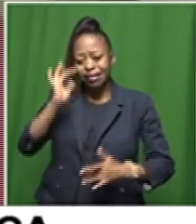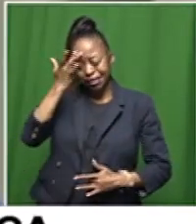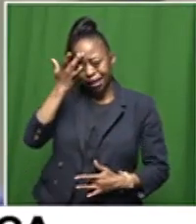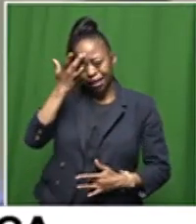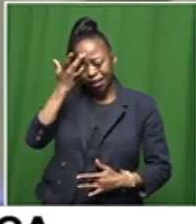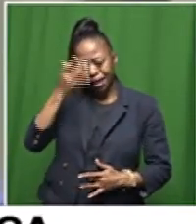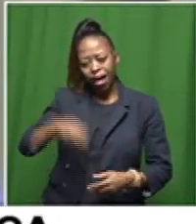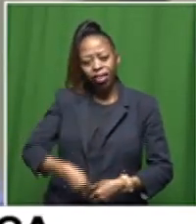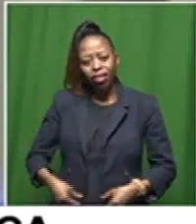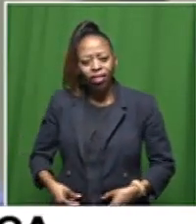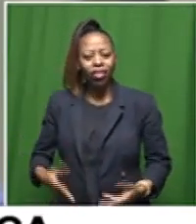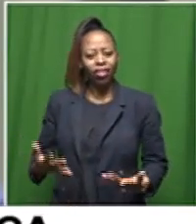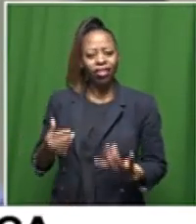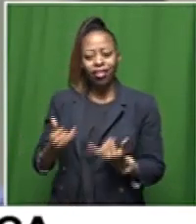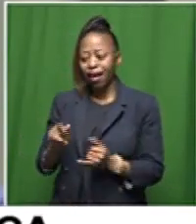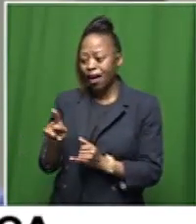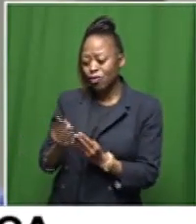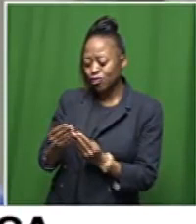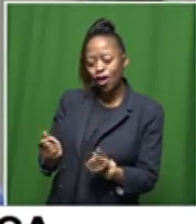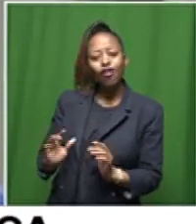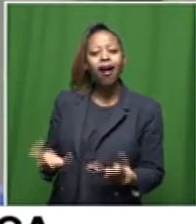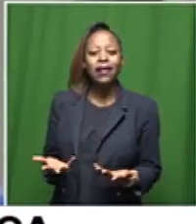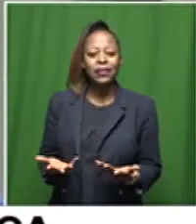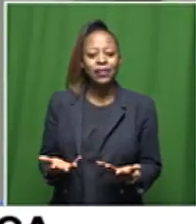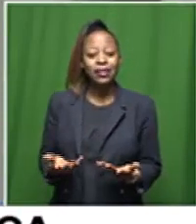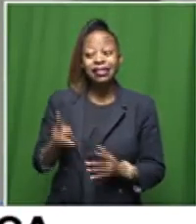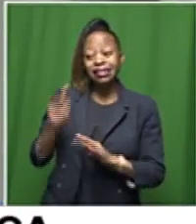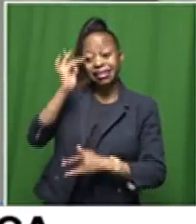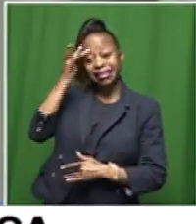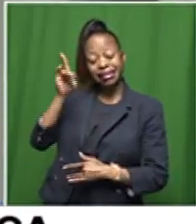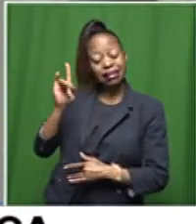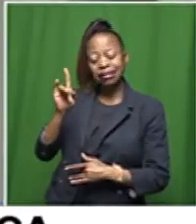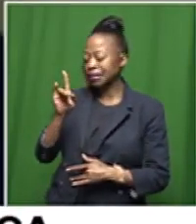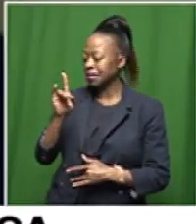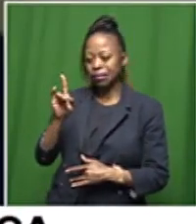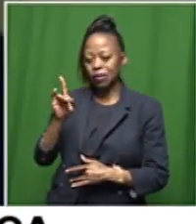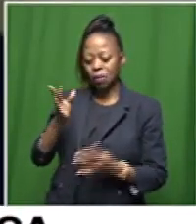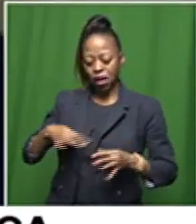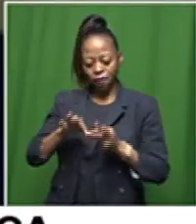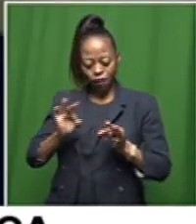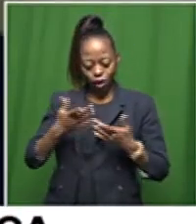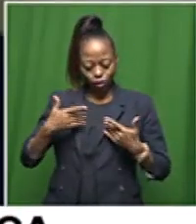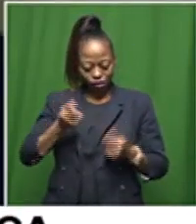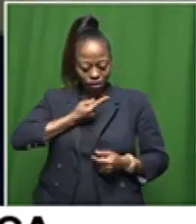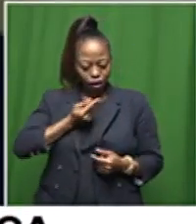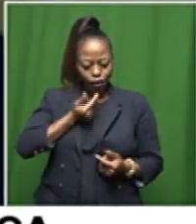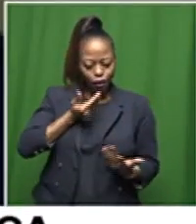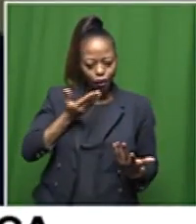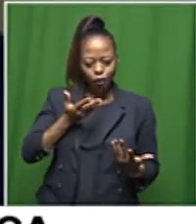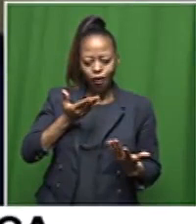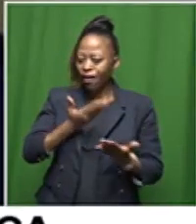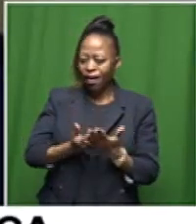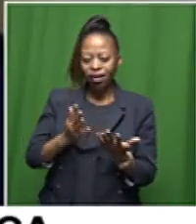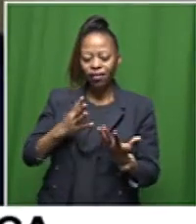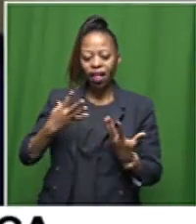outcasts. The conditions can be very, it can take your self-worth away. So imagine somebody that had